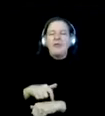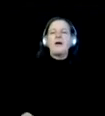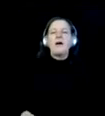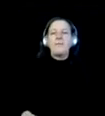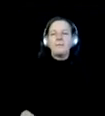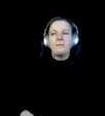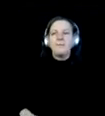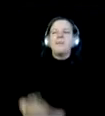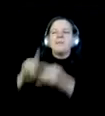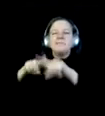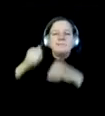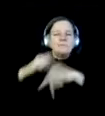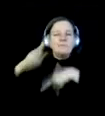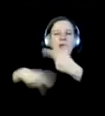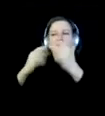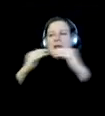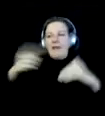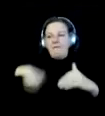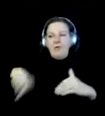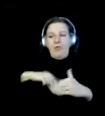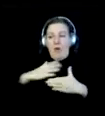will go to maintain those